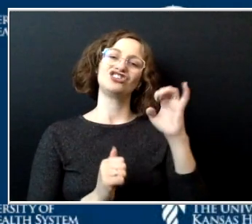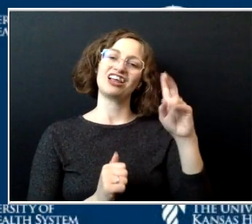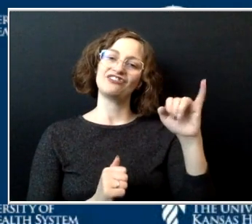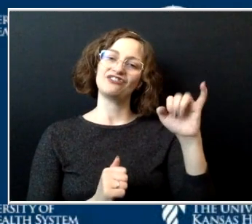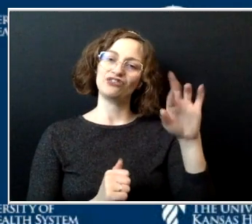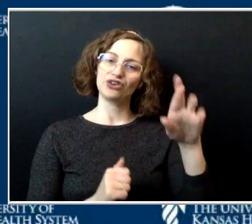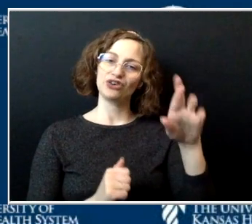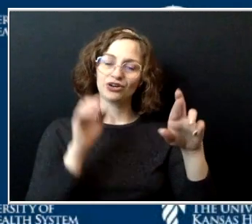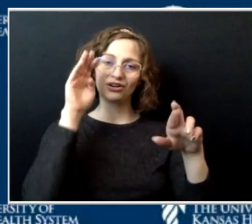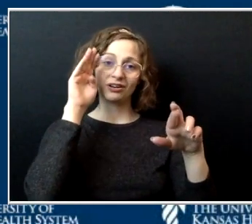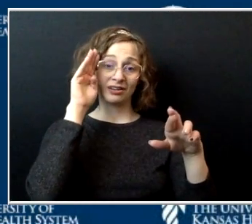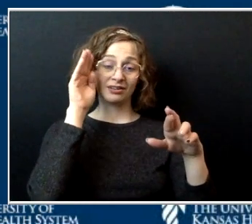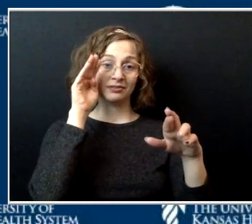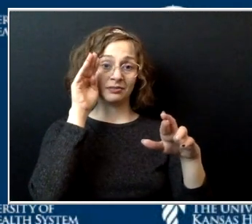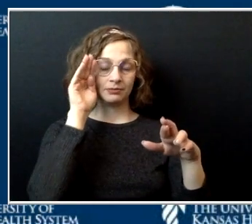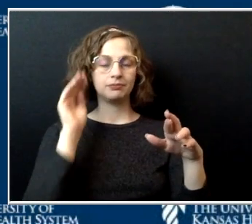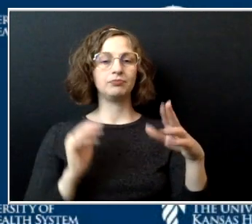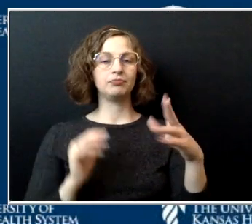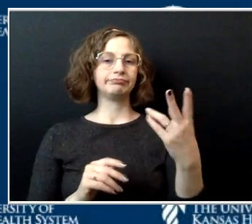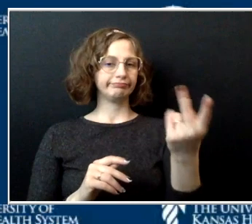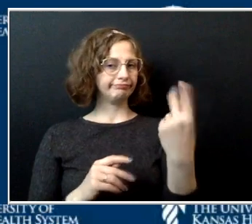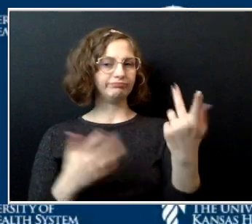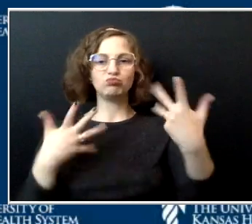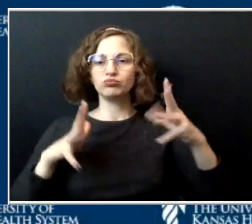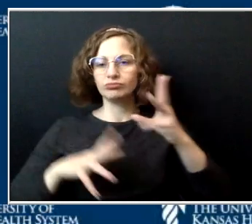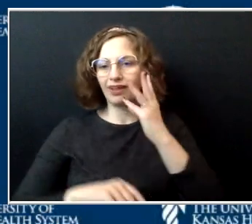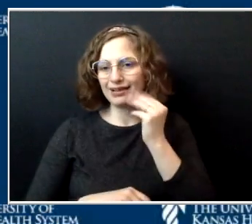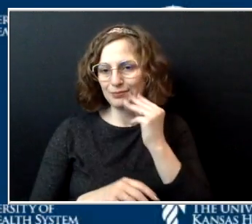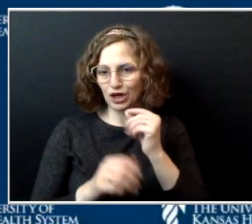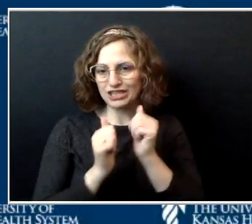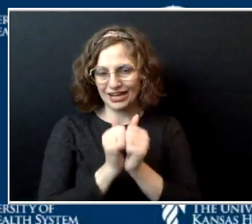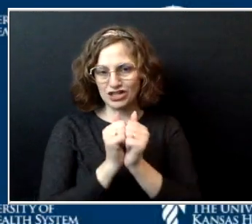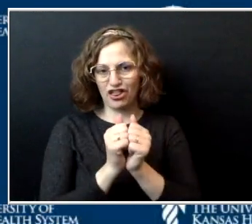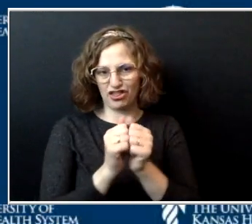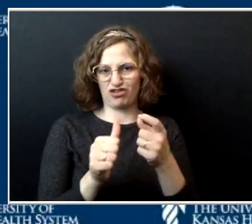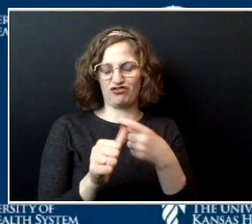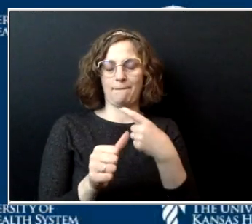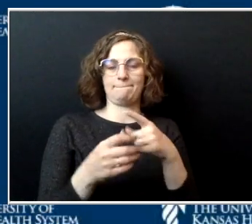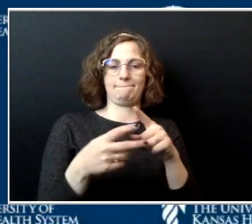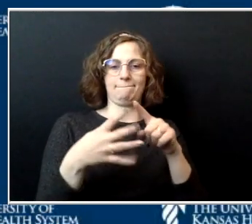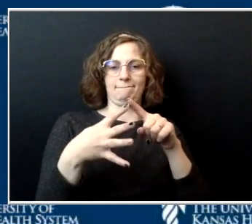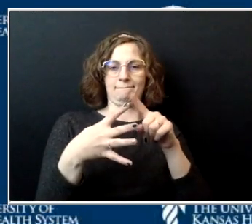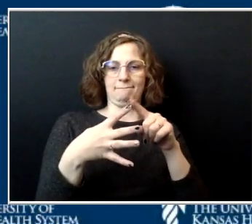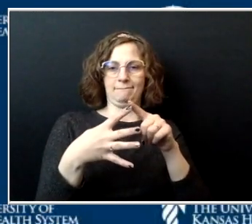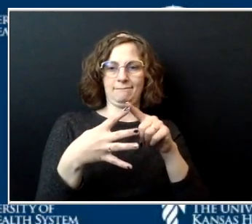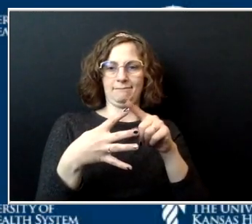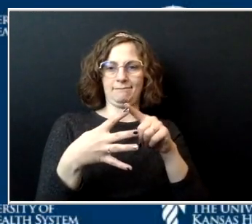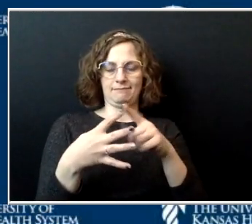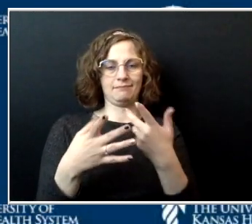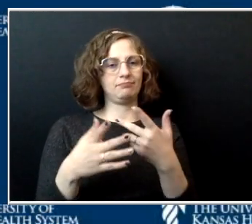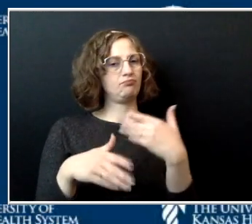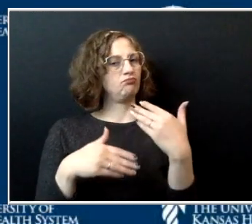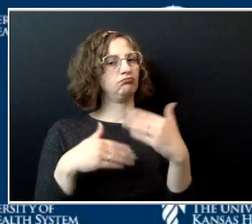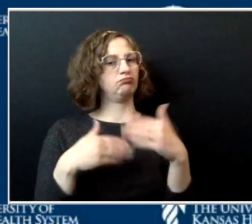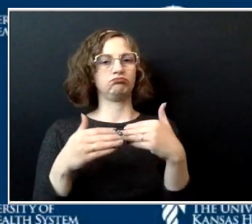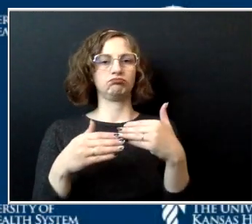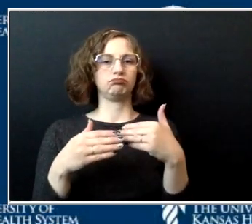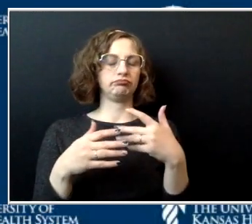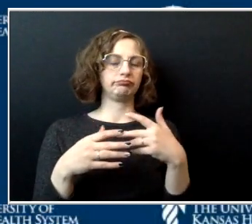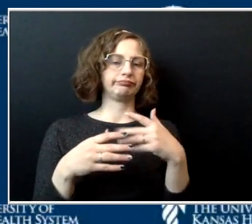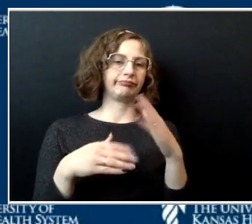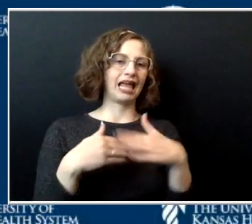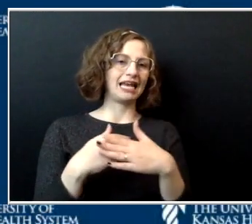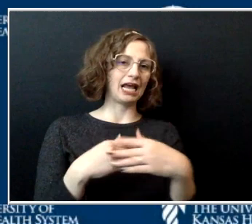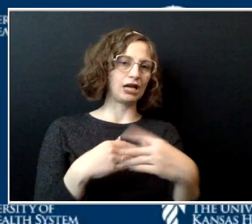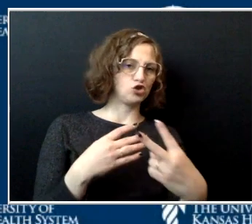because we had experience with each other from the first pregnancy, she was and had gone through it in her next 2 pregnancies. She was